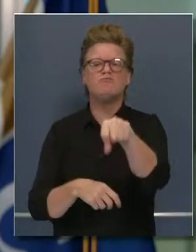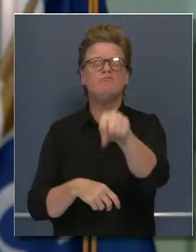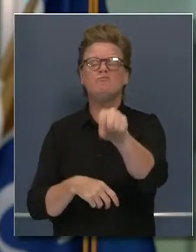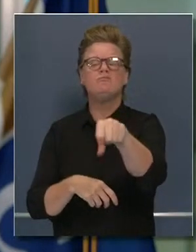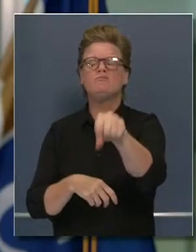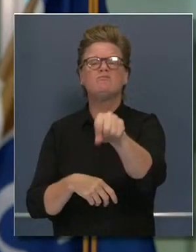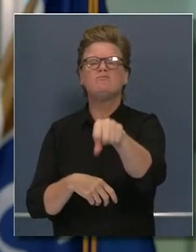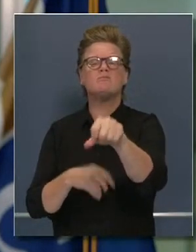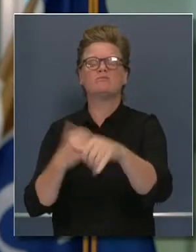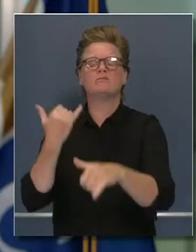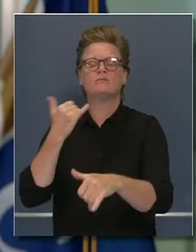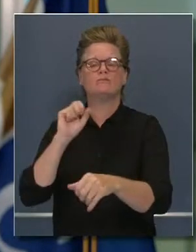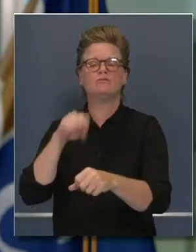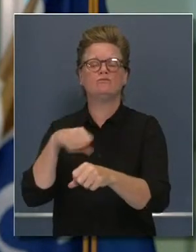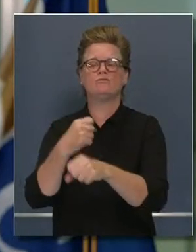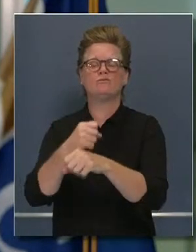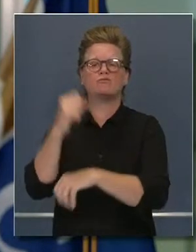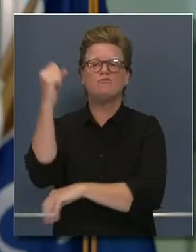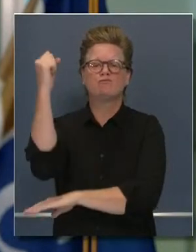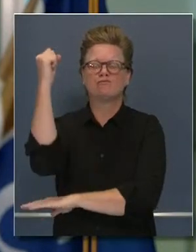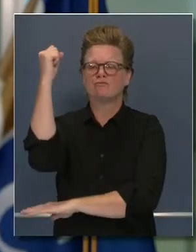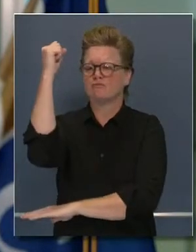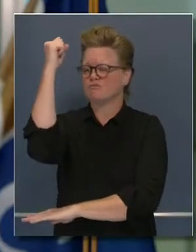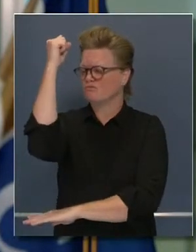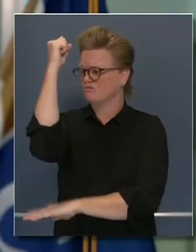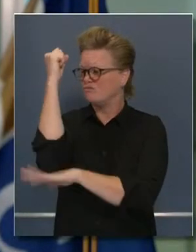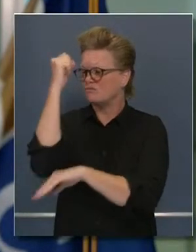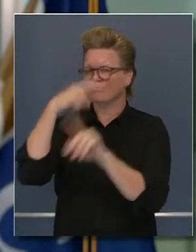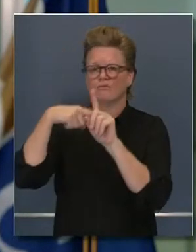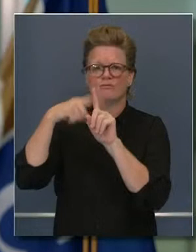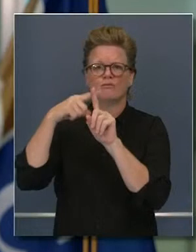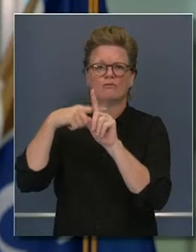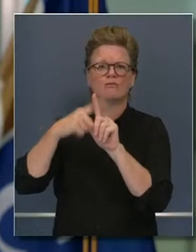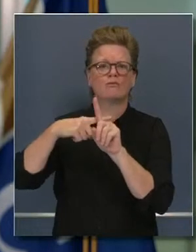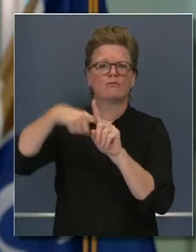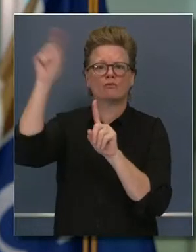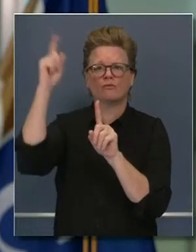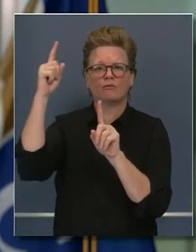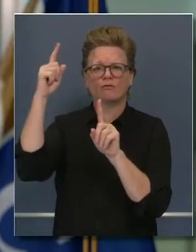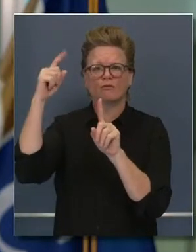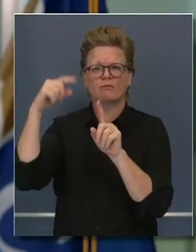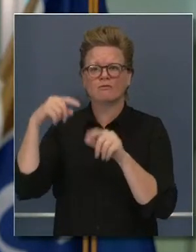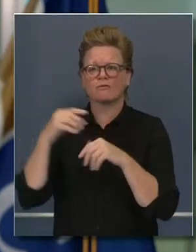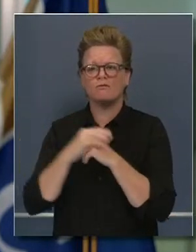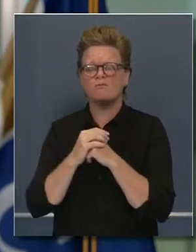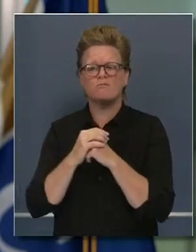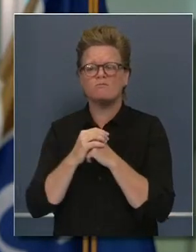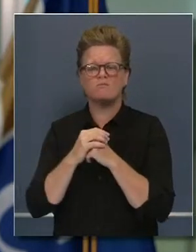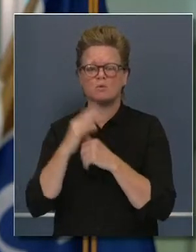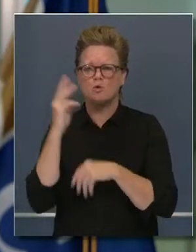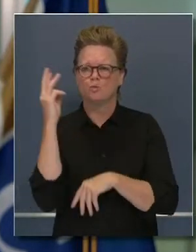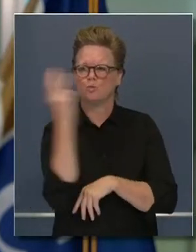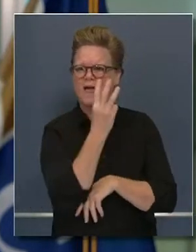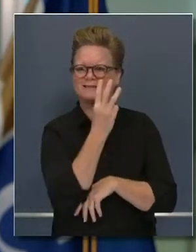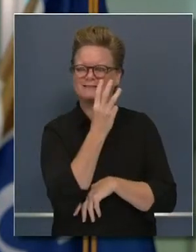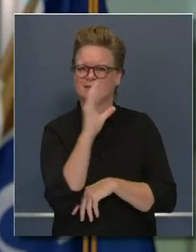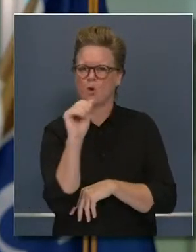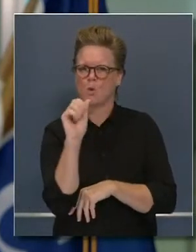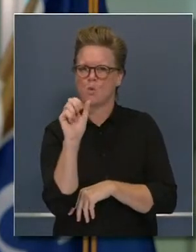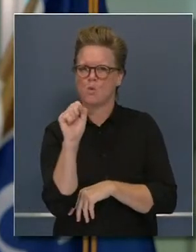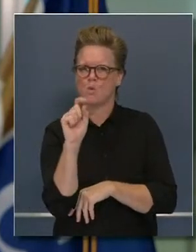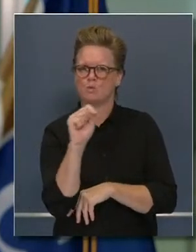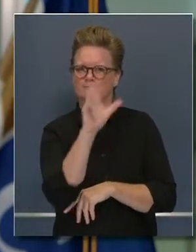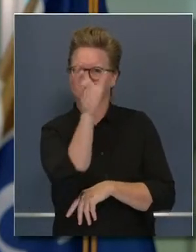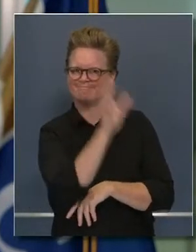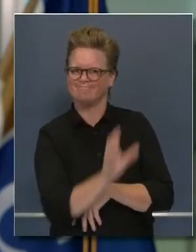a heat dome that impacted the entire west coast of the United States, not just a few states on the west coast. We